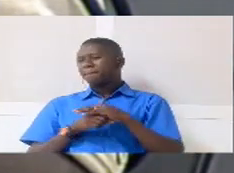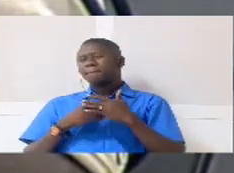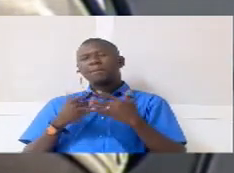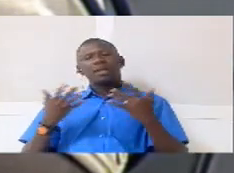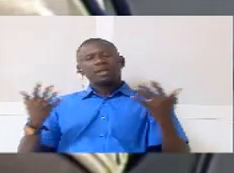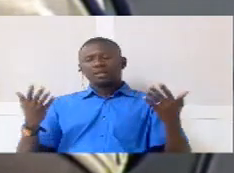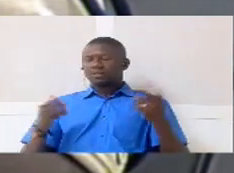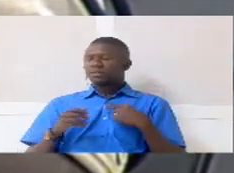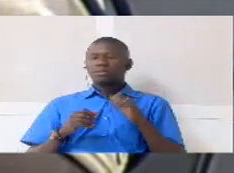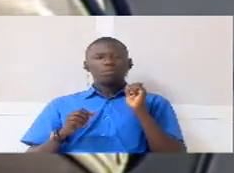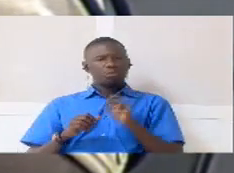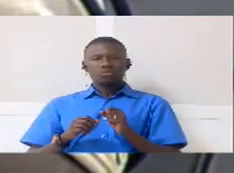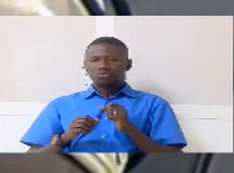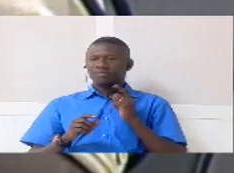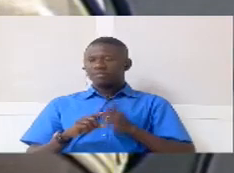their cases.